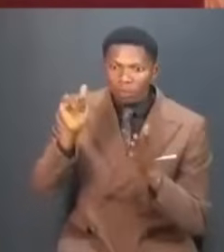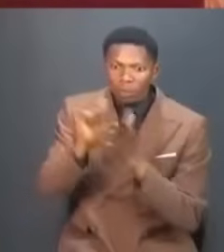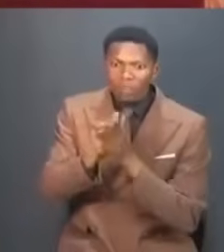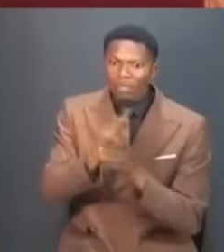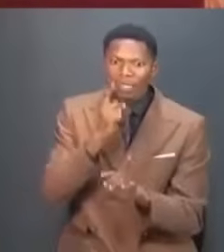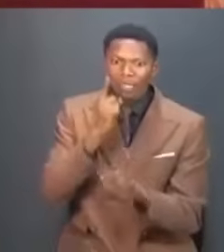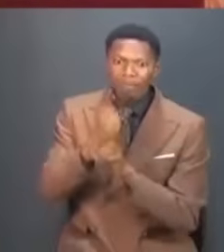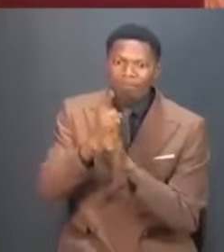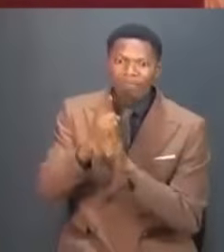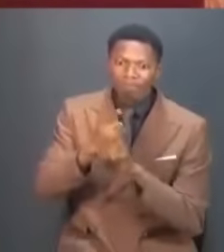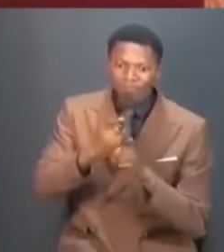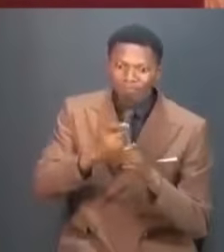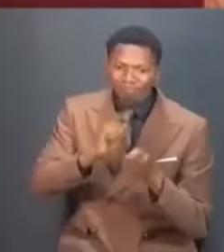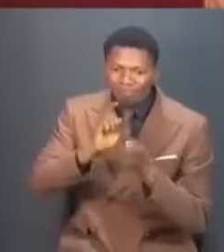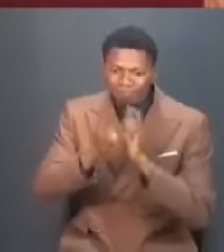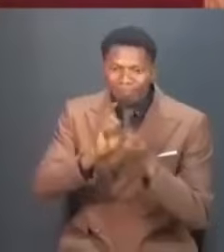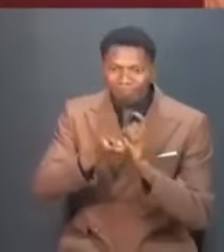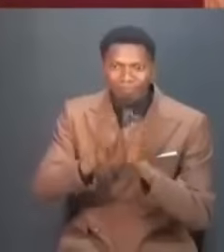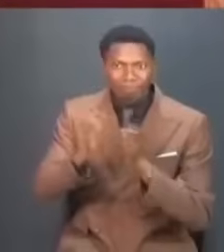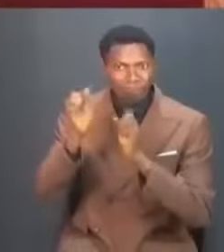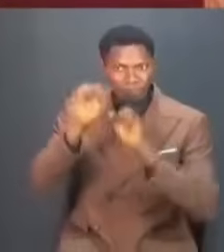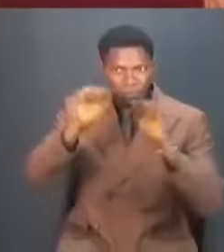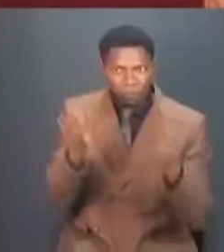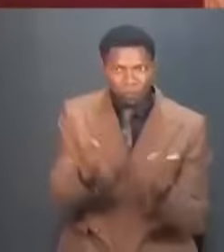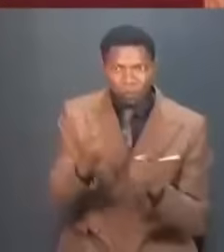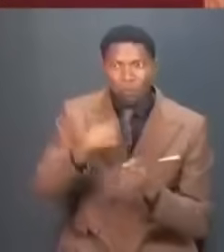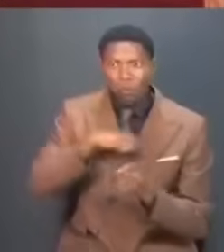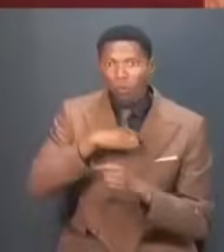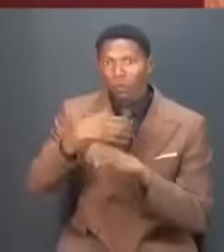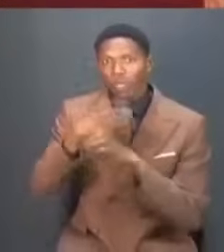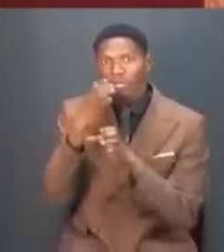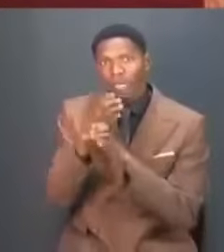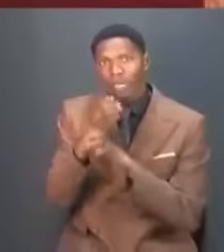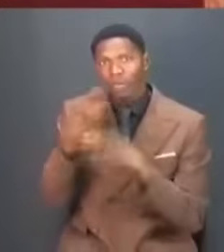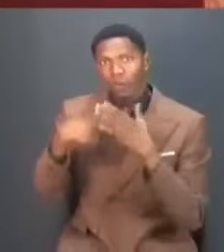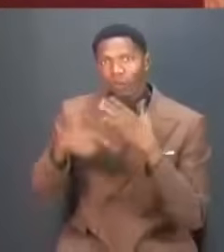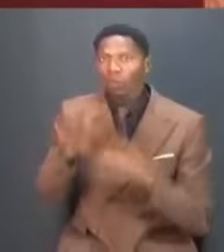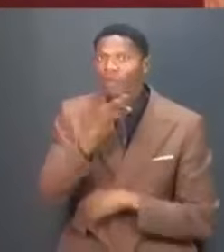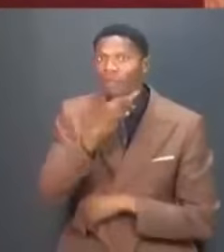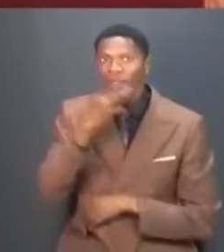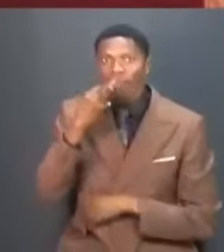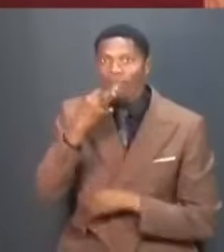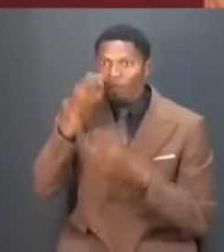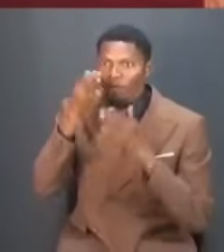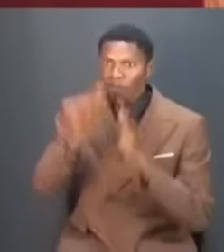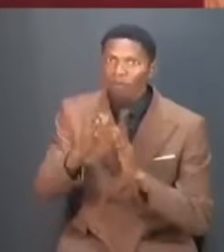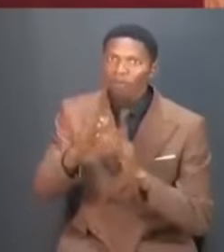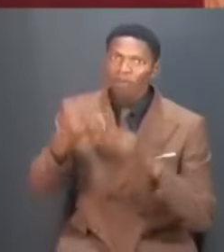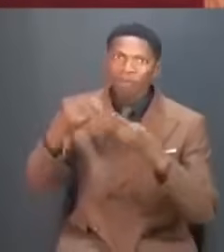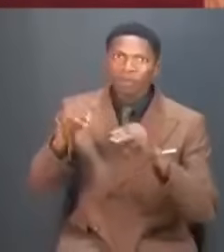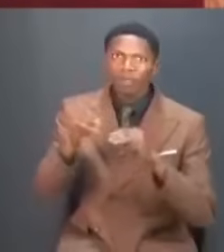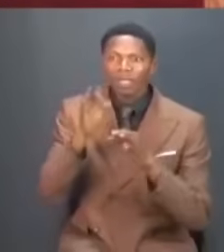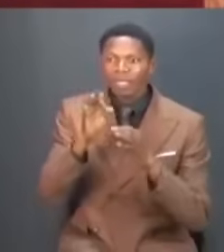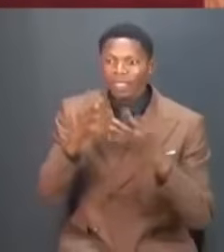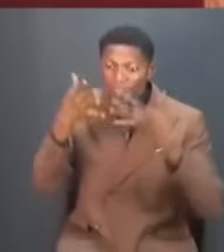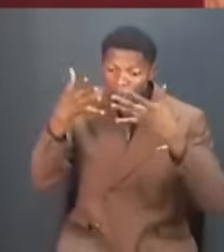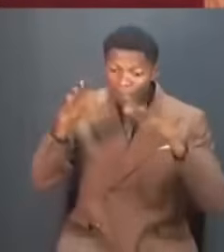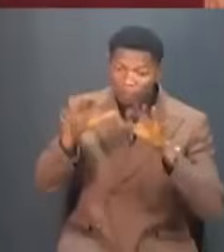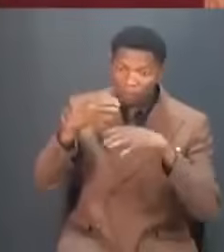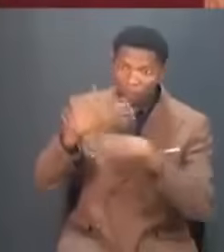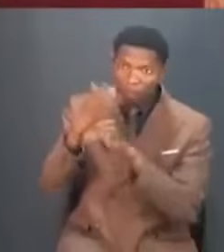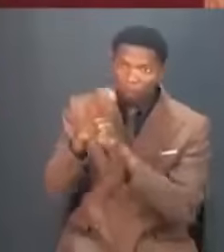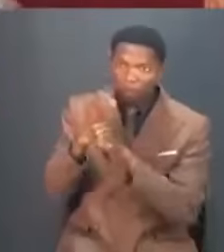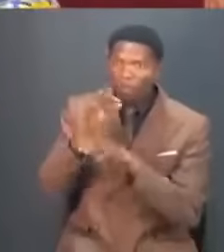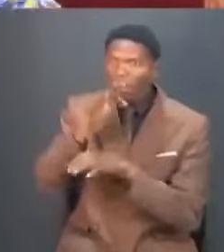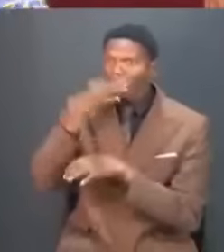favor. And so it is something that we are working. We are creating what we call farmers market. And when that is created, the